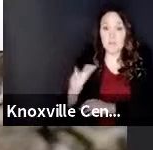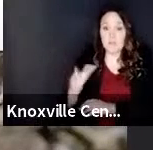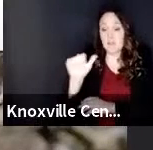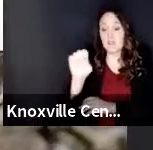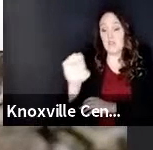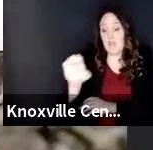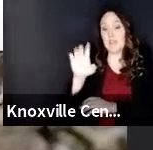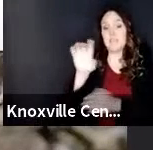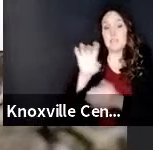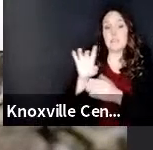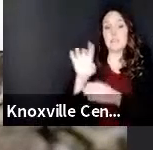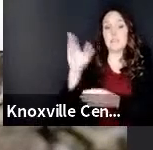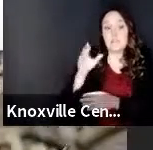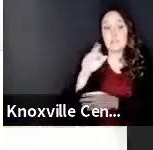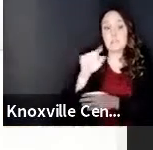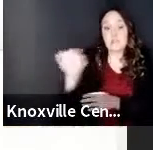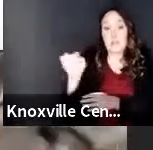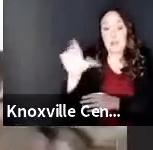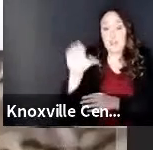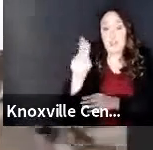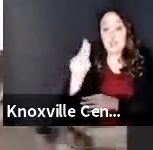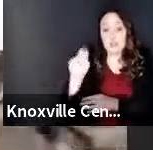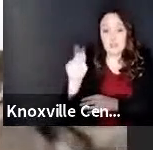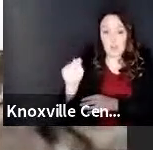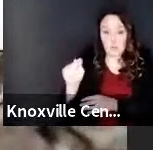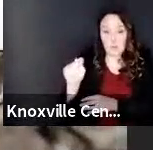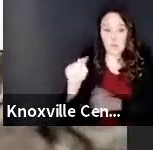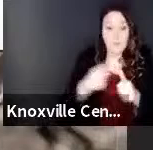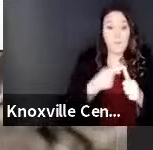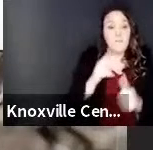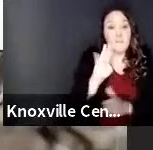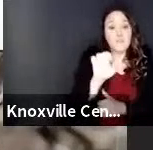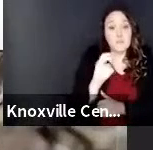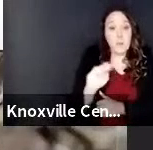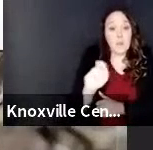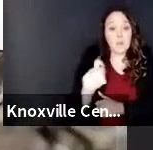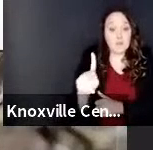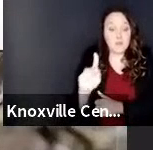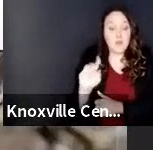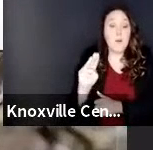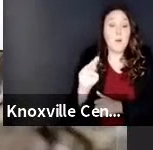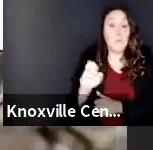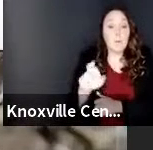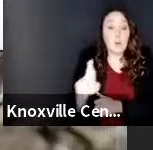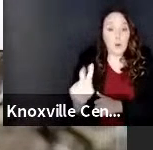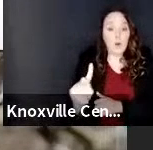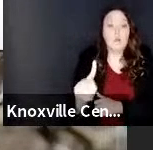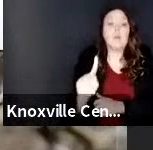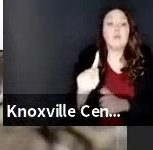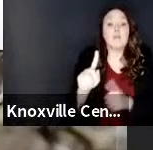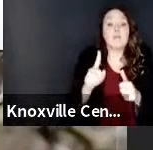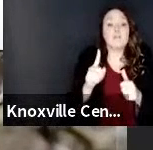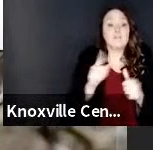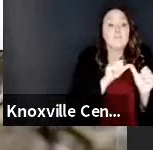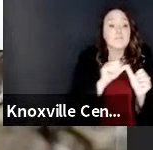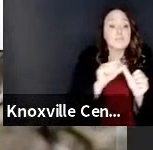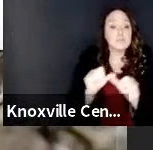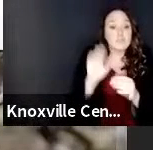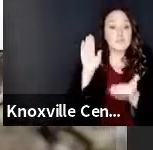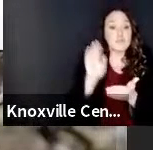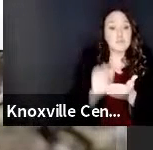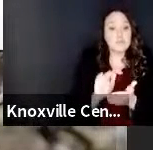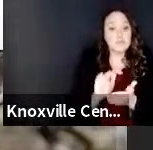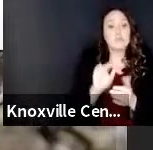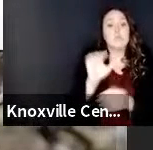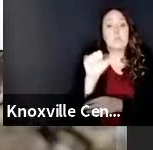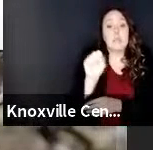covid.knoxcountytn.gov/case-count. Moving to the first benchmark, sustained reduction or stability in new cases for 14 days. To illustrate